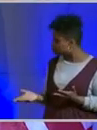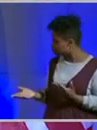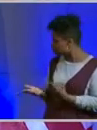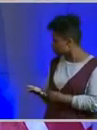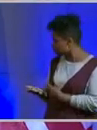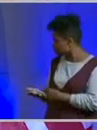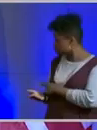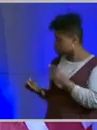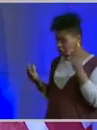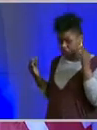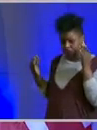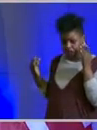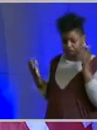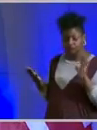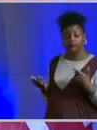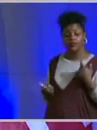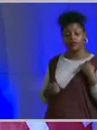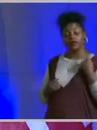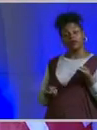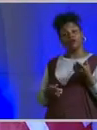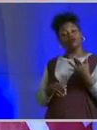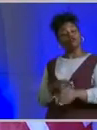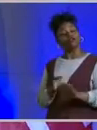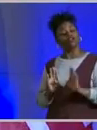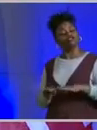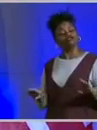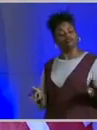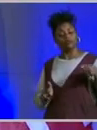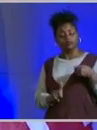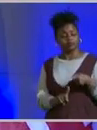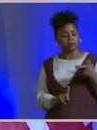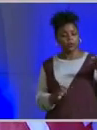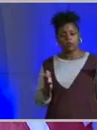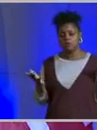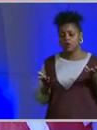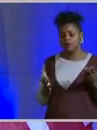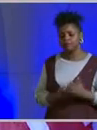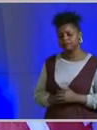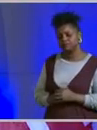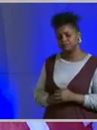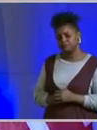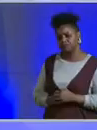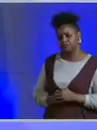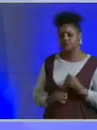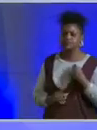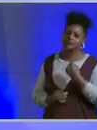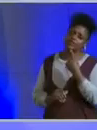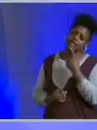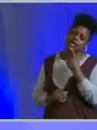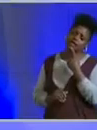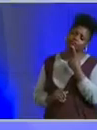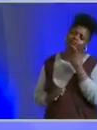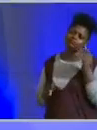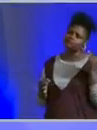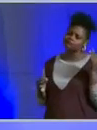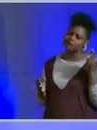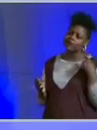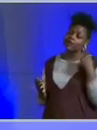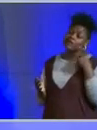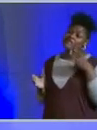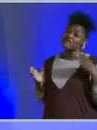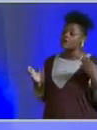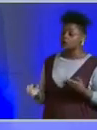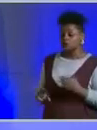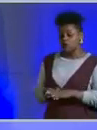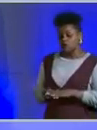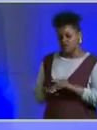On the early childhood side, I would say, I think actually across both early childhood and K-12 education, I think the real focus is continuing to focus